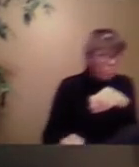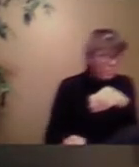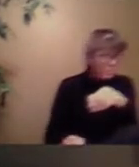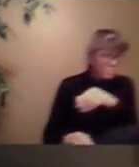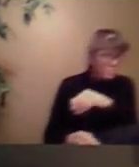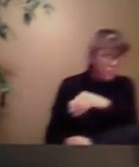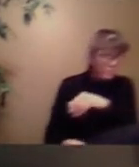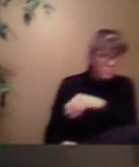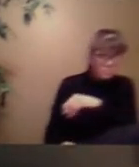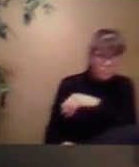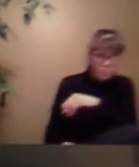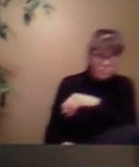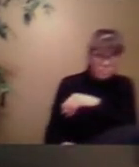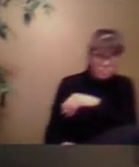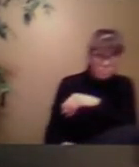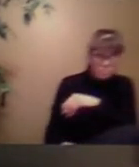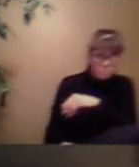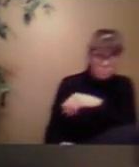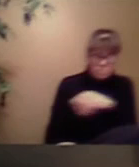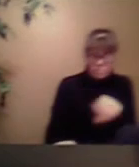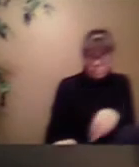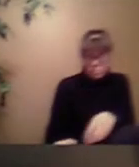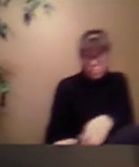or the water tower?